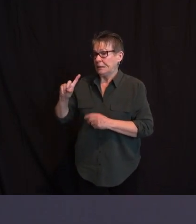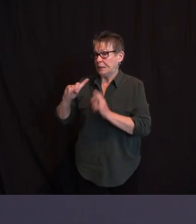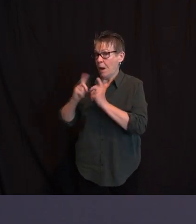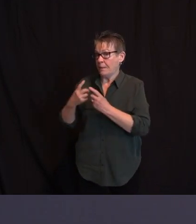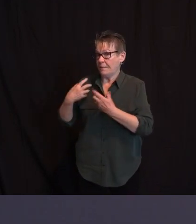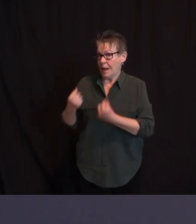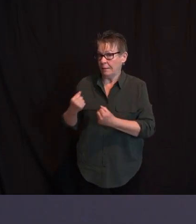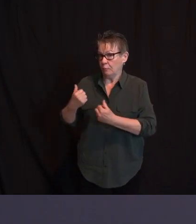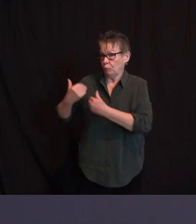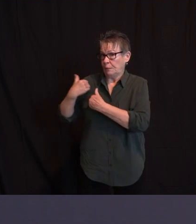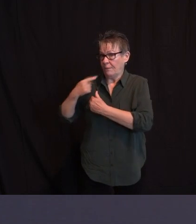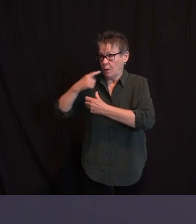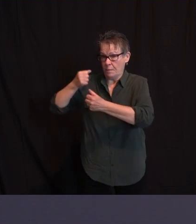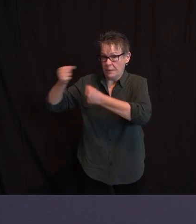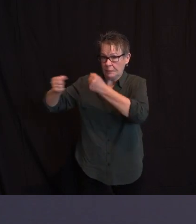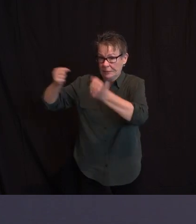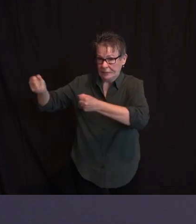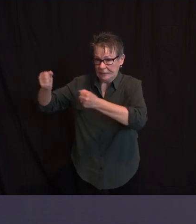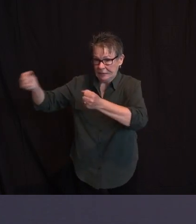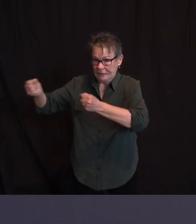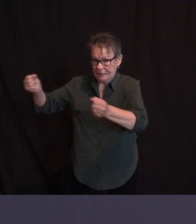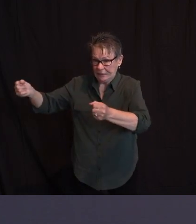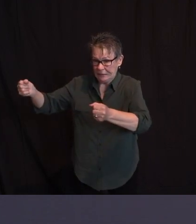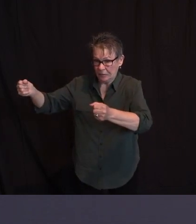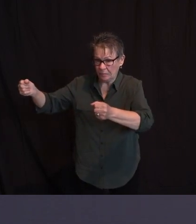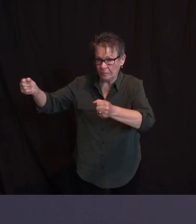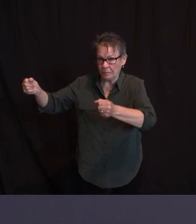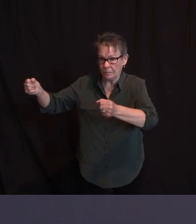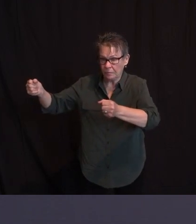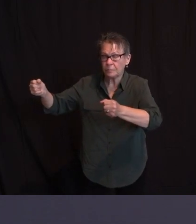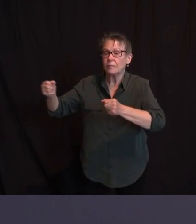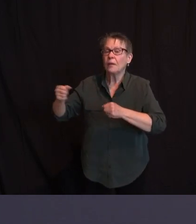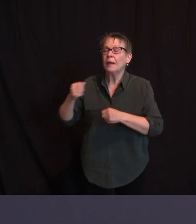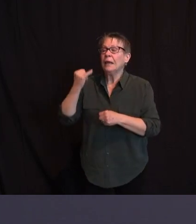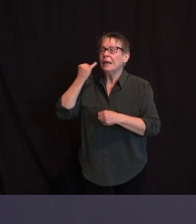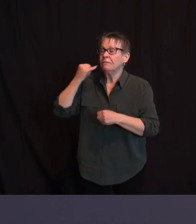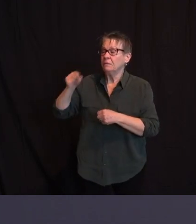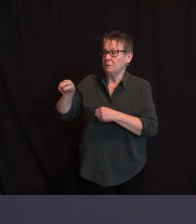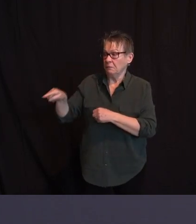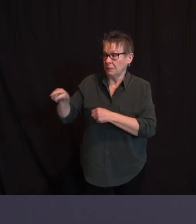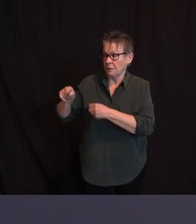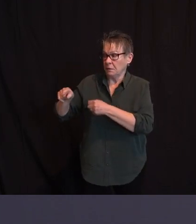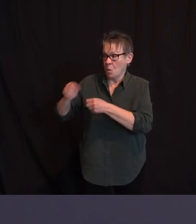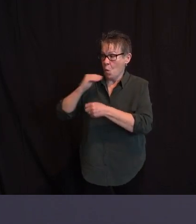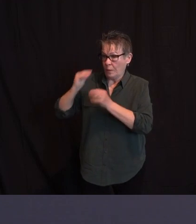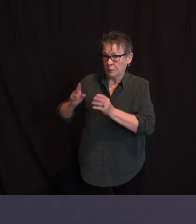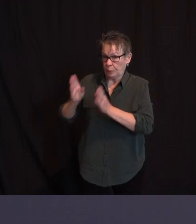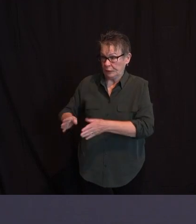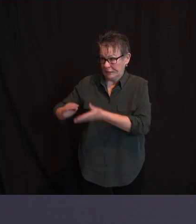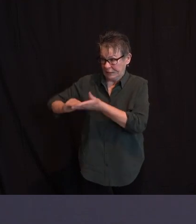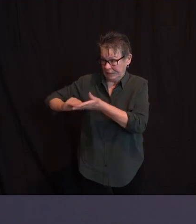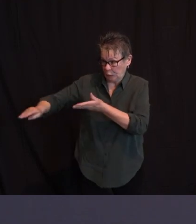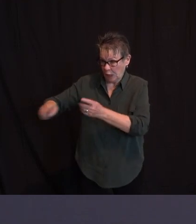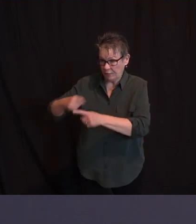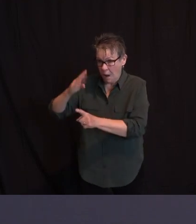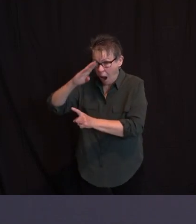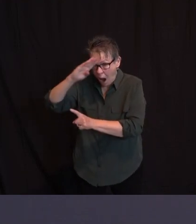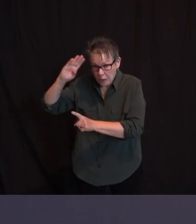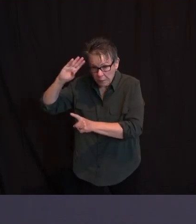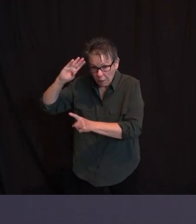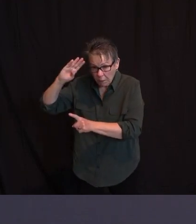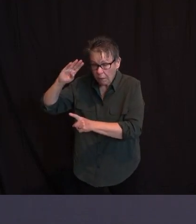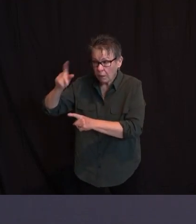hospital that perhaps are COVID positive and need a quarantine period or some convalescence before they go